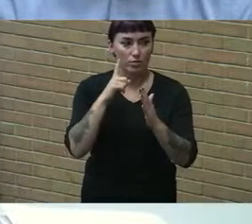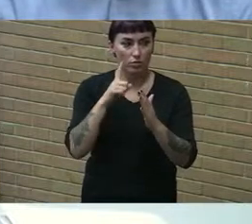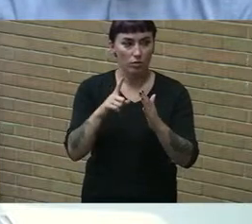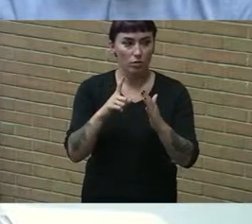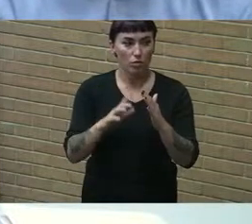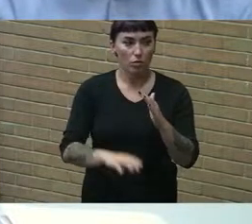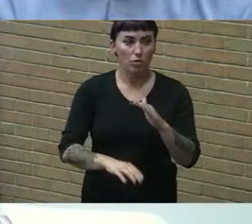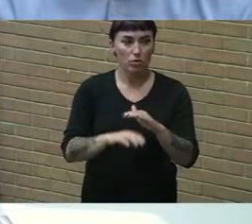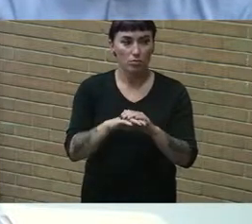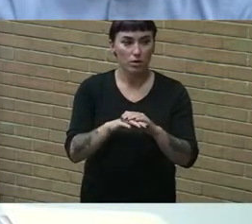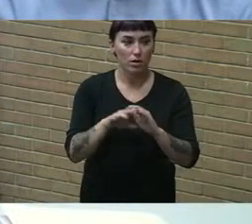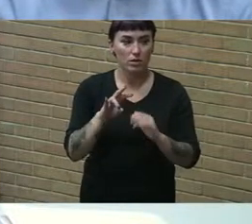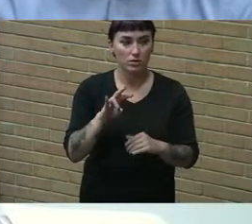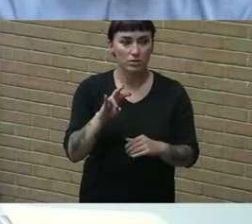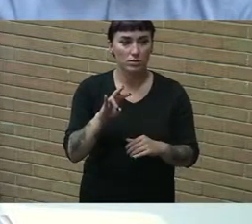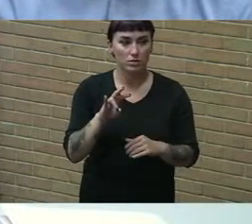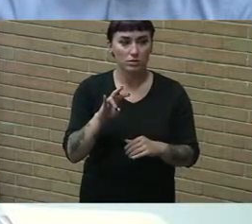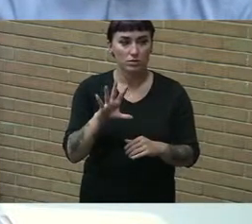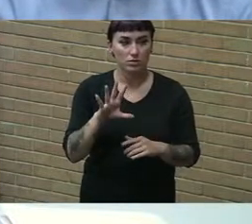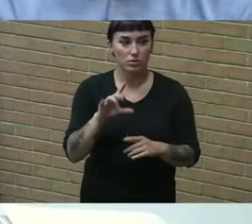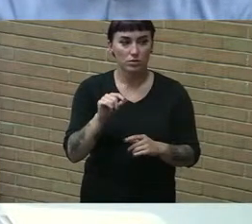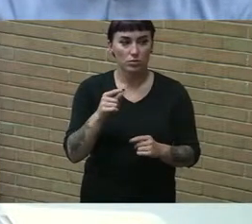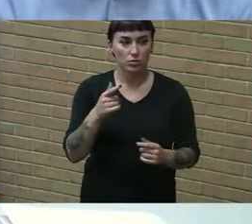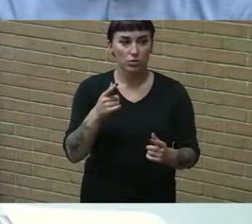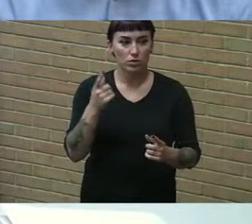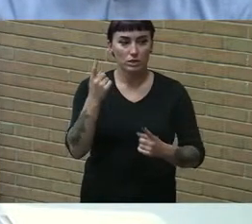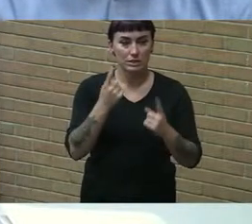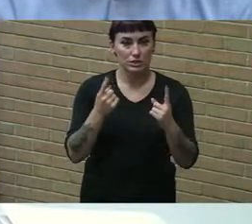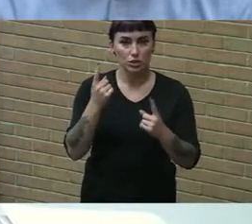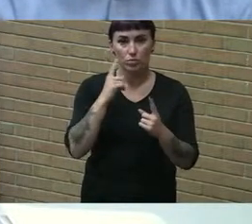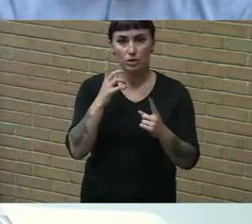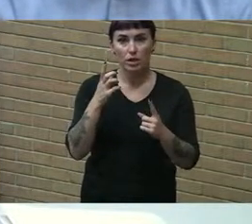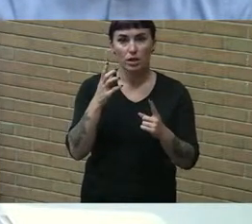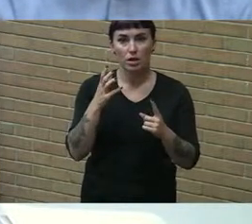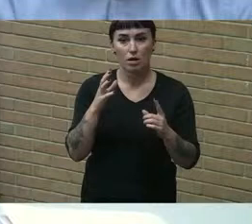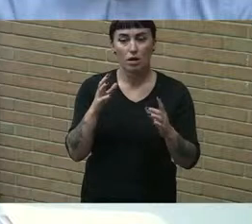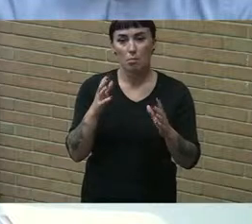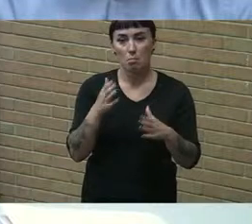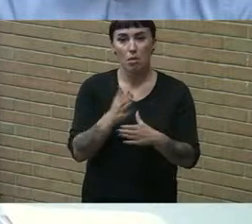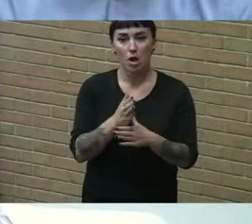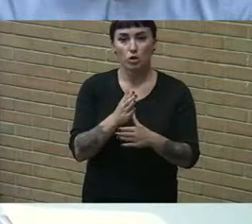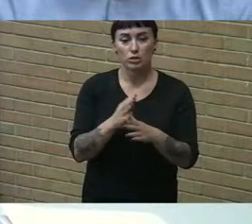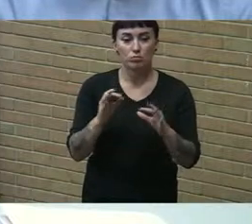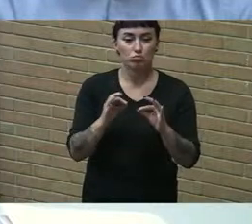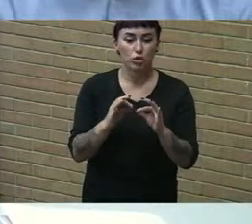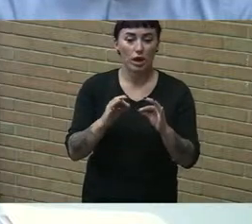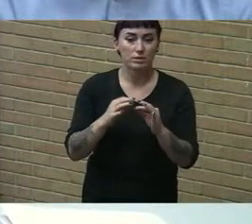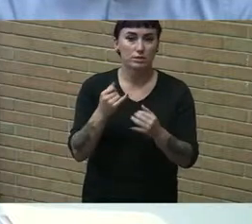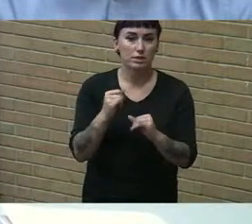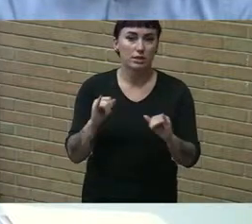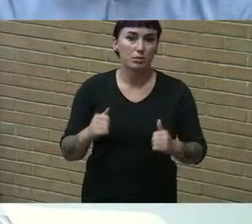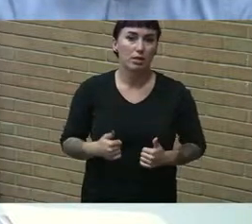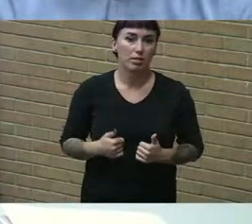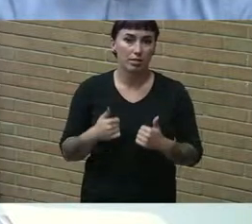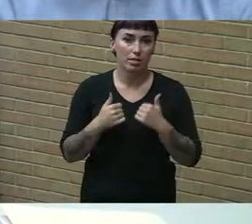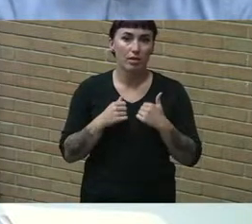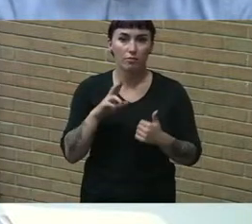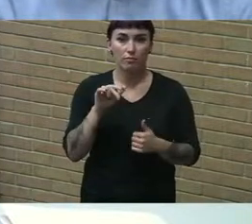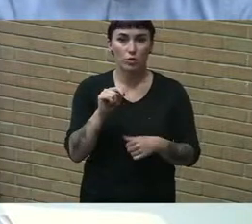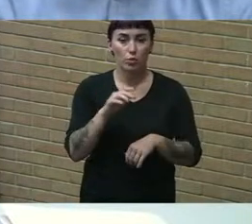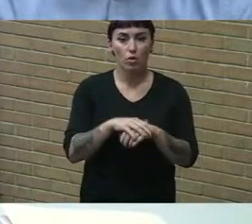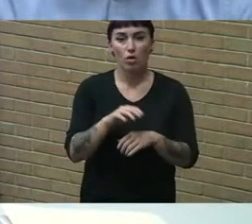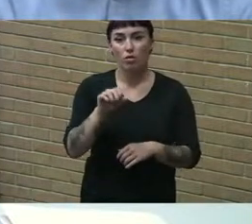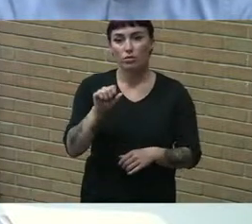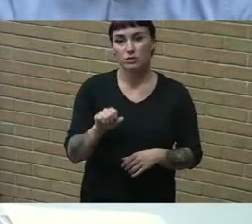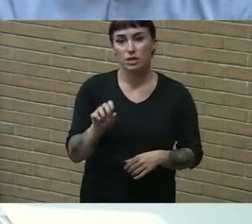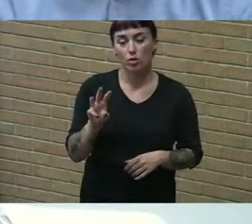of 75 what are considered to be moderately priced independent living units on the southwest